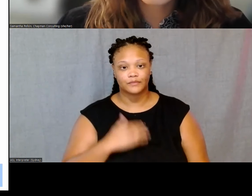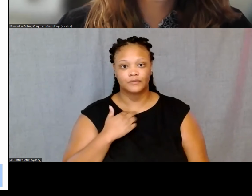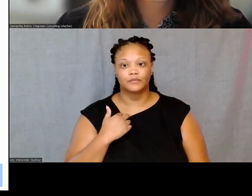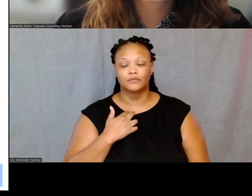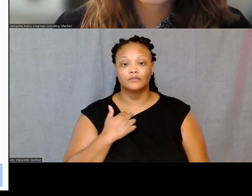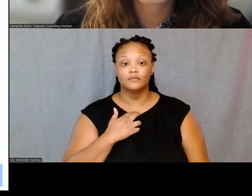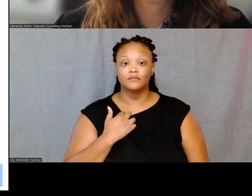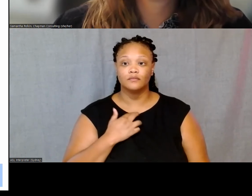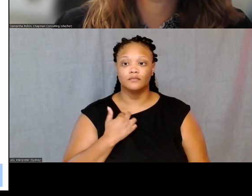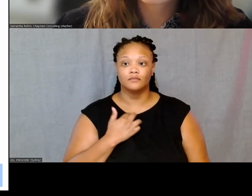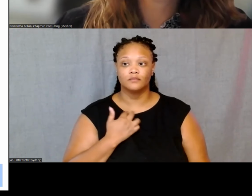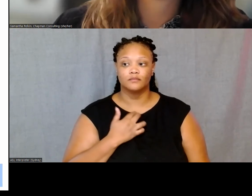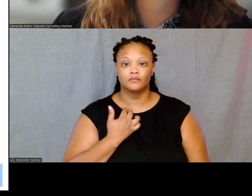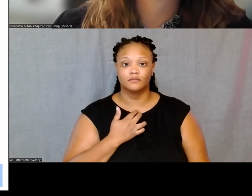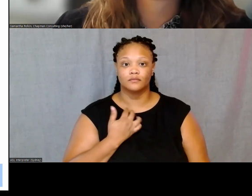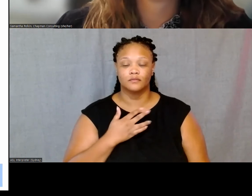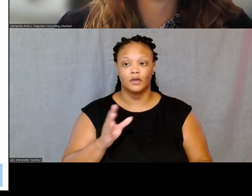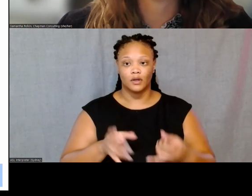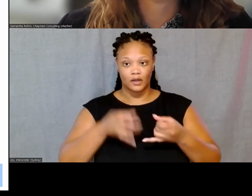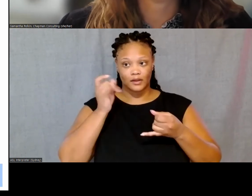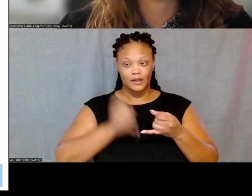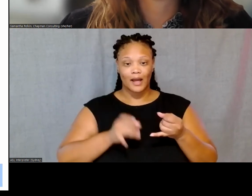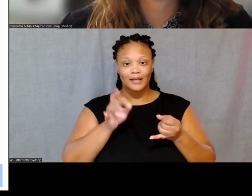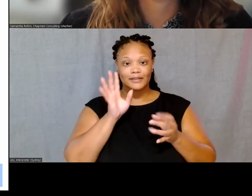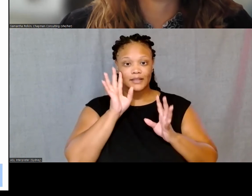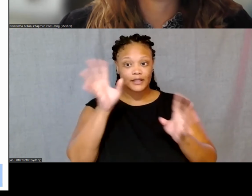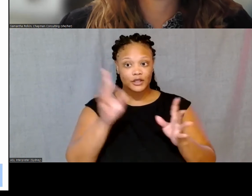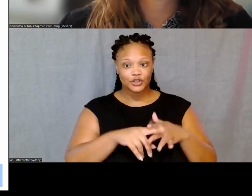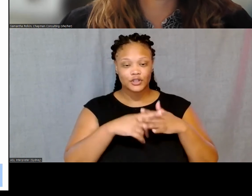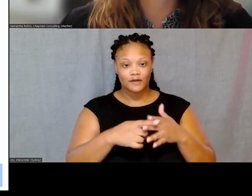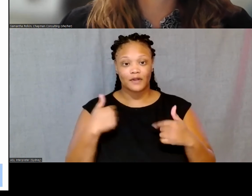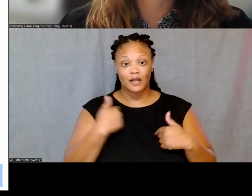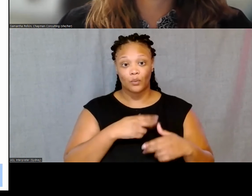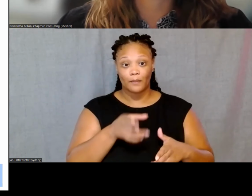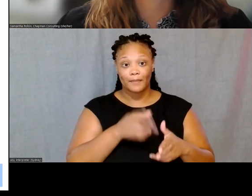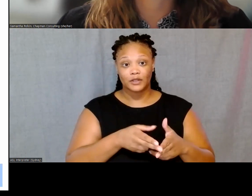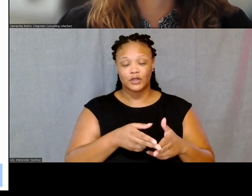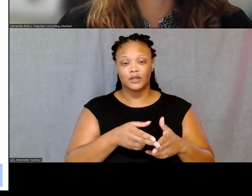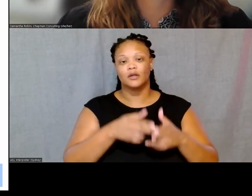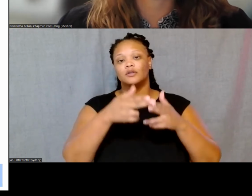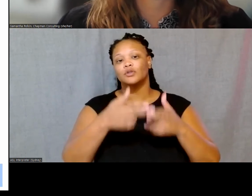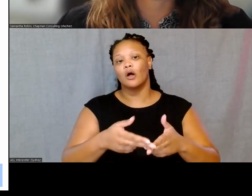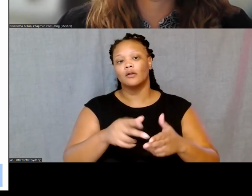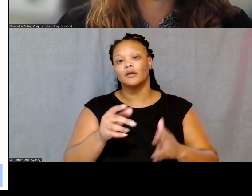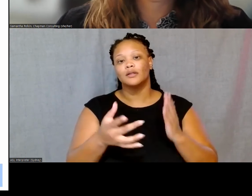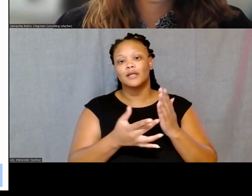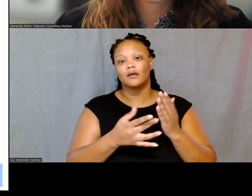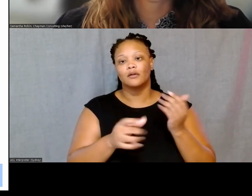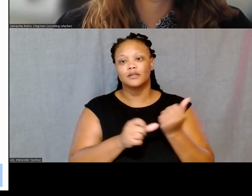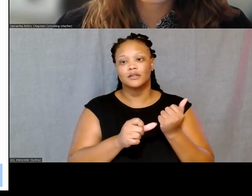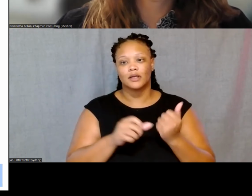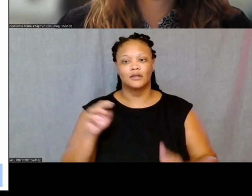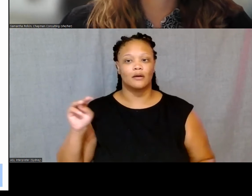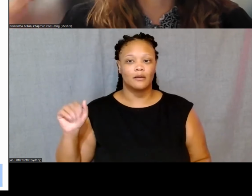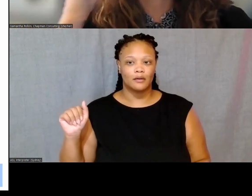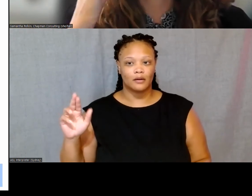So the last initiative that I'll mention is called the Technical Assistance Marketplace Initiative, and